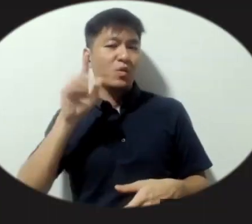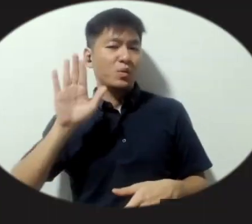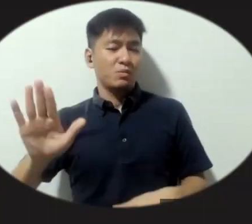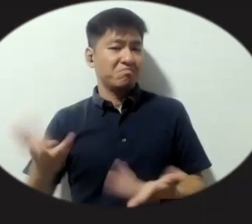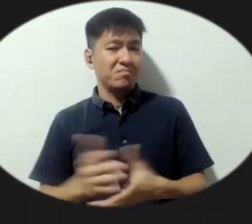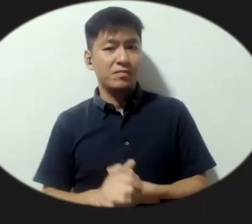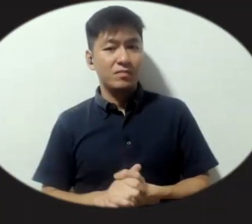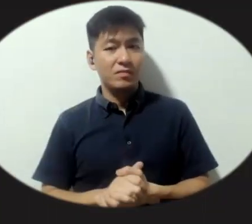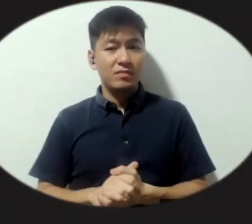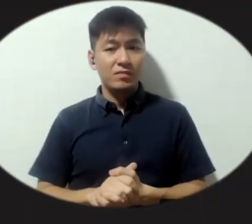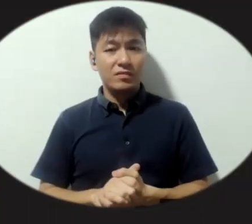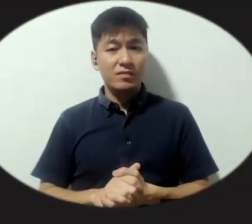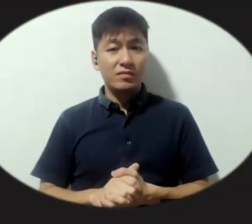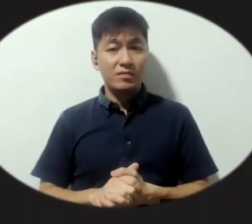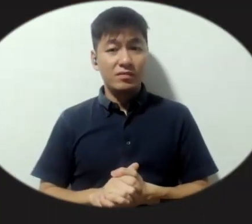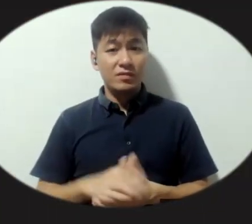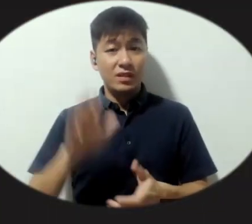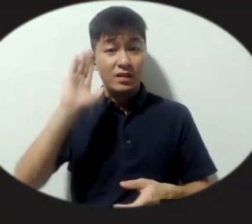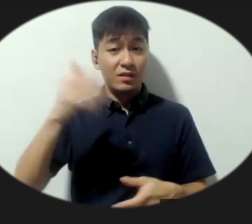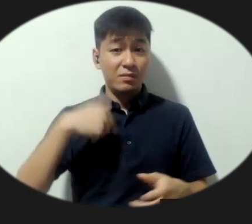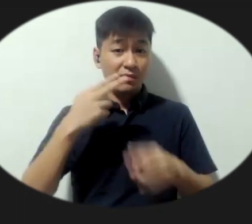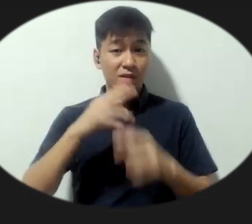Hi, my name is Elizabeth. I'm from Kenya.